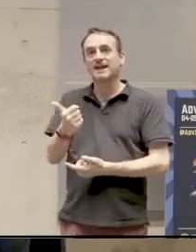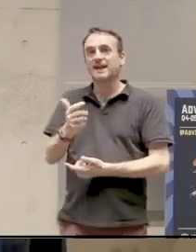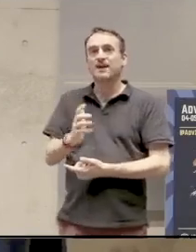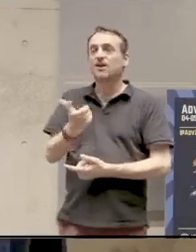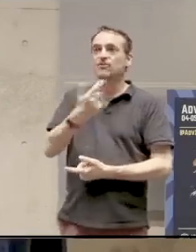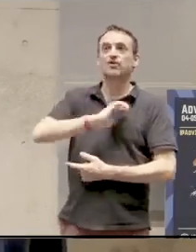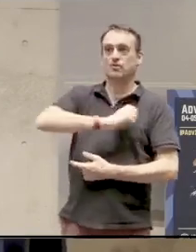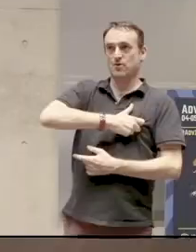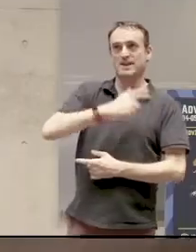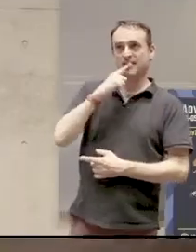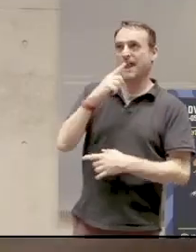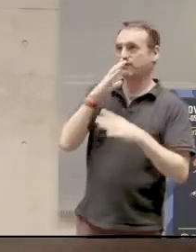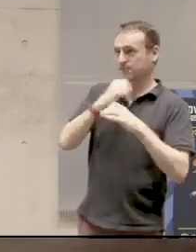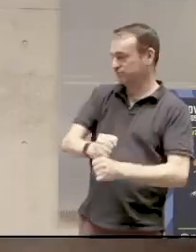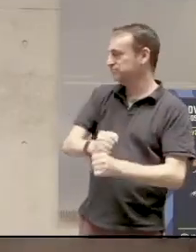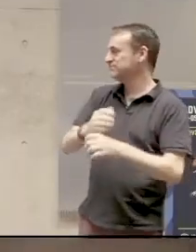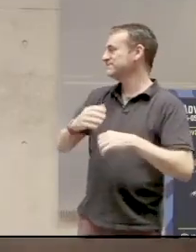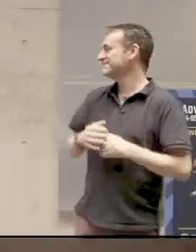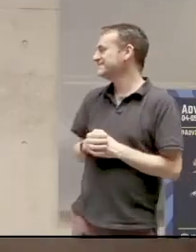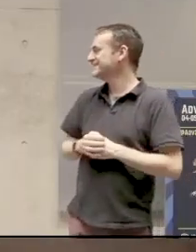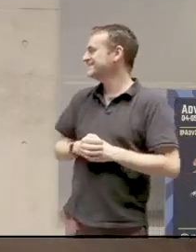Don't side with them!